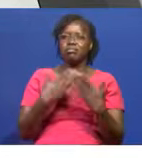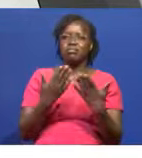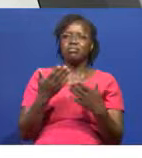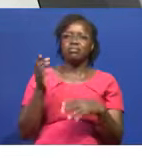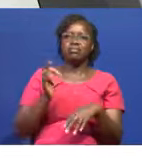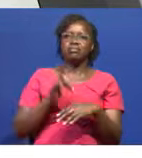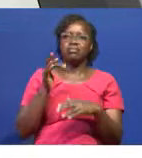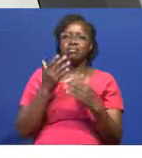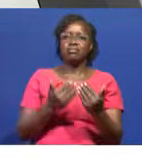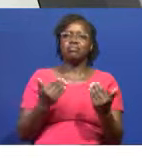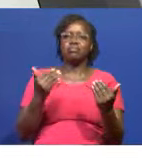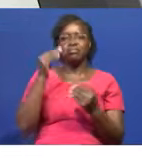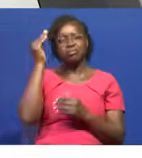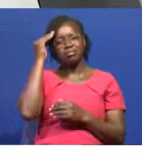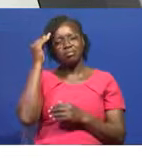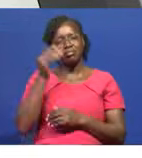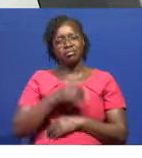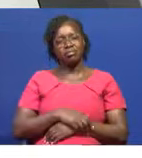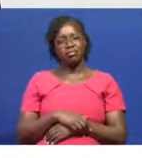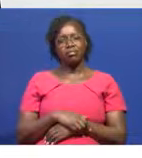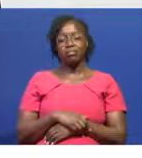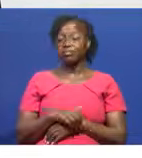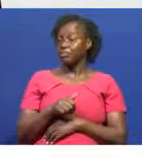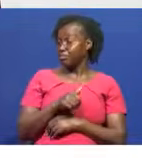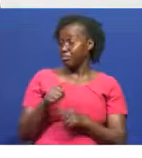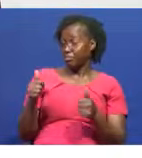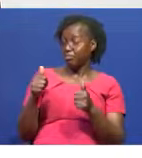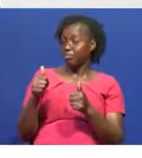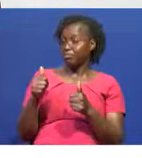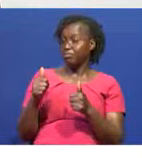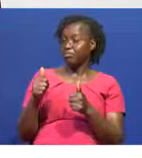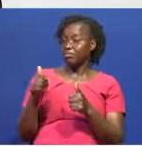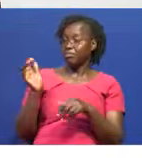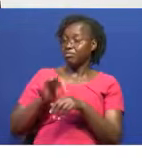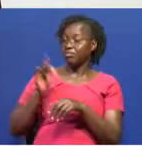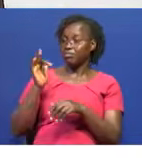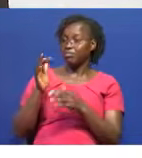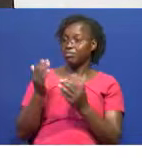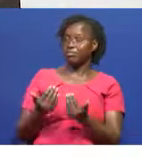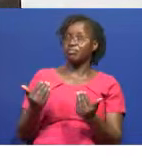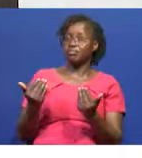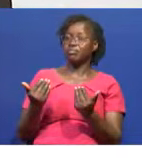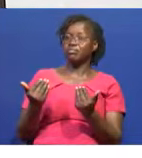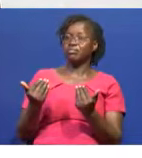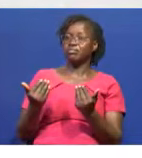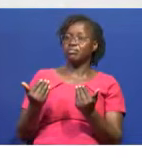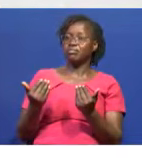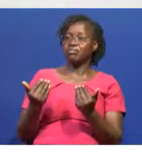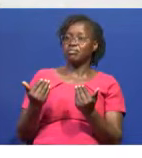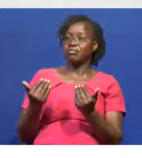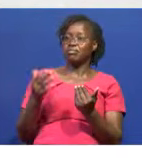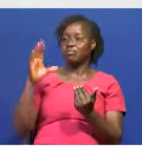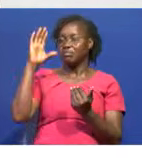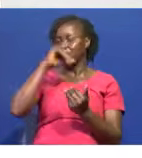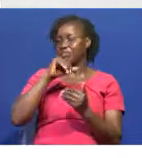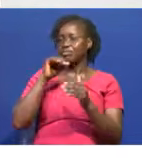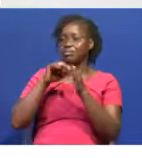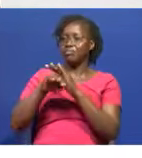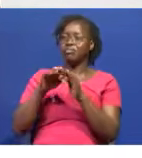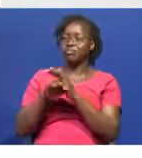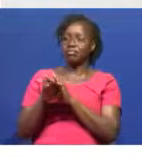this affect children's education? Well, it does, because once the children, if children do not have access to